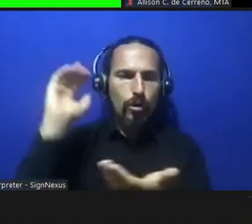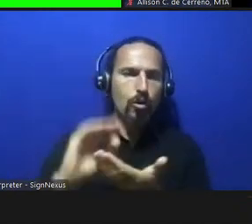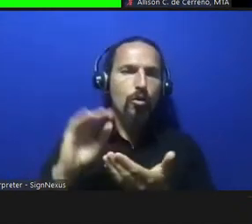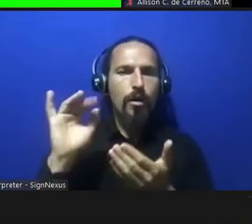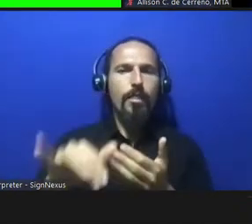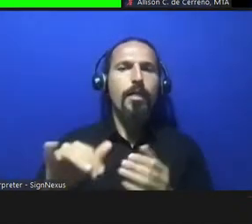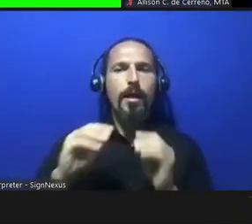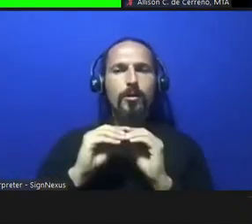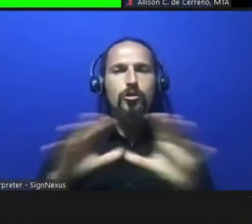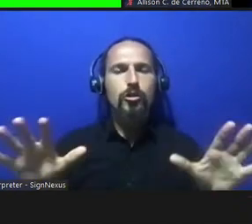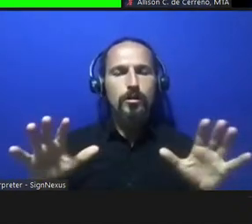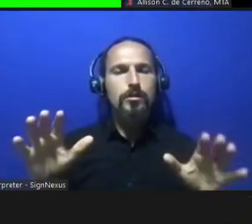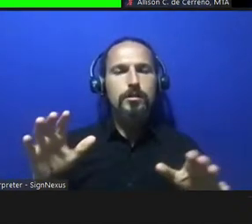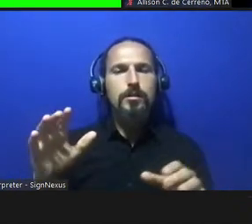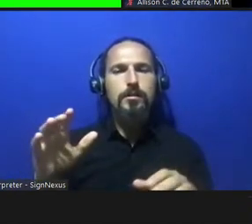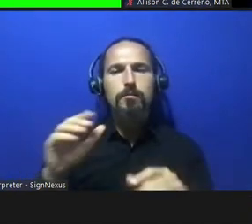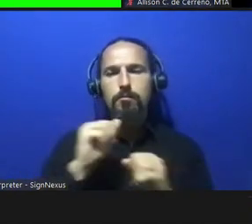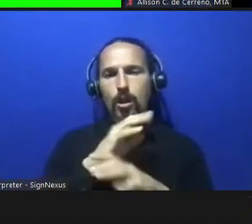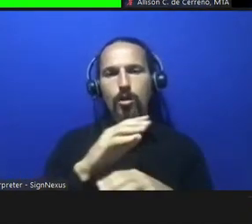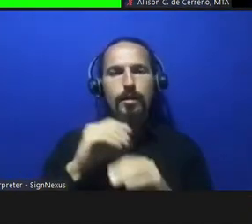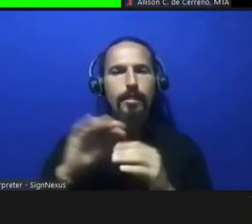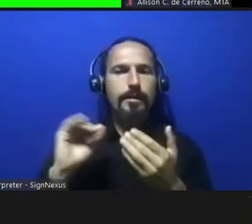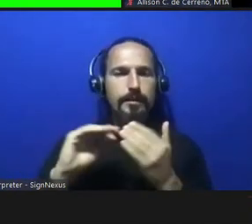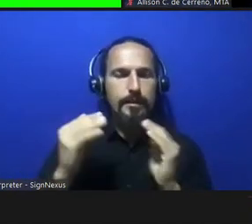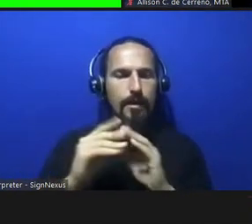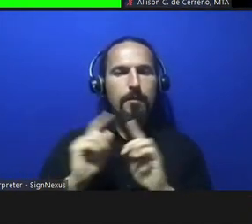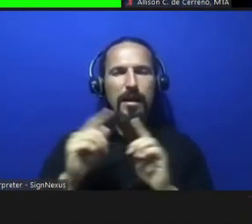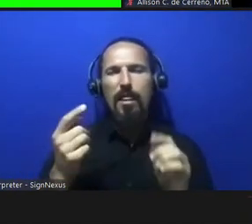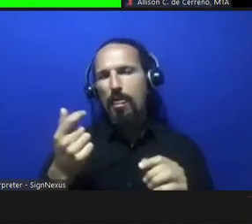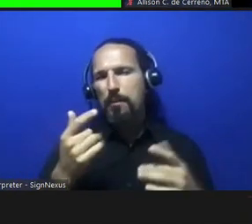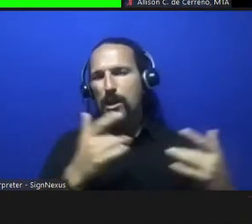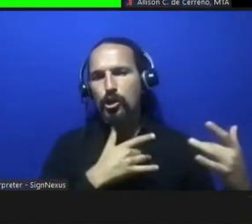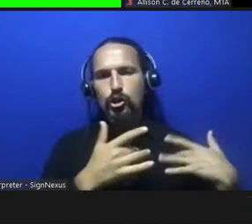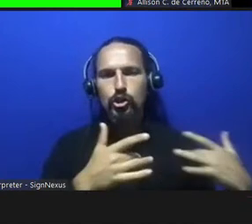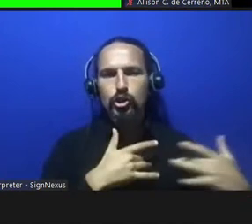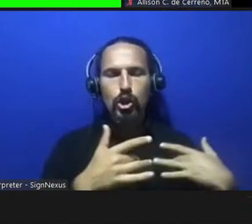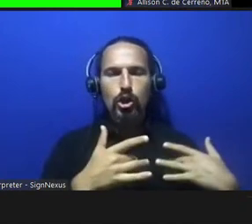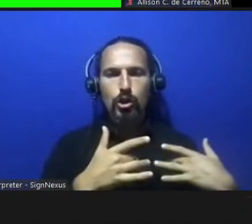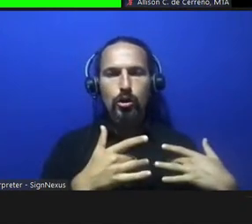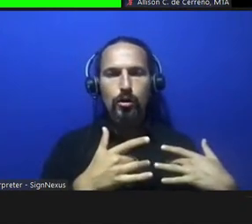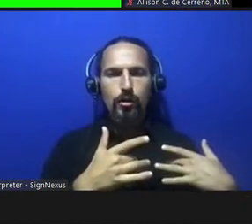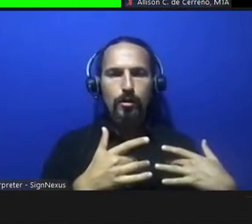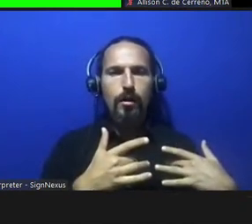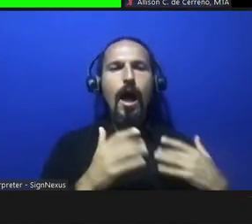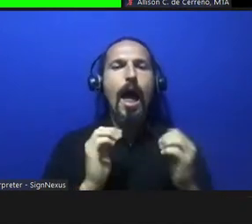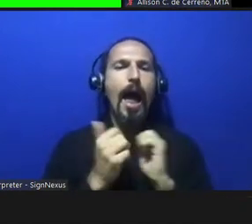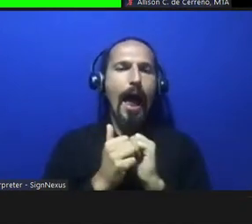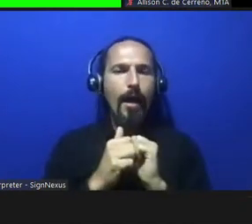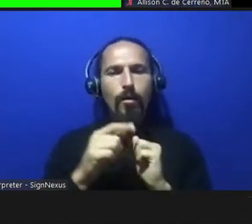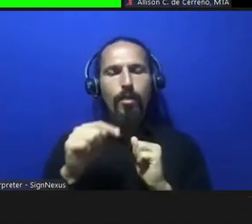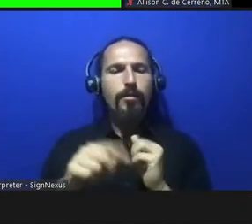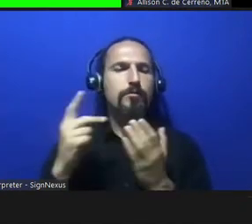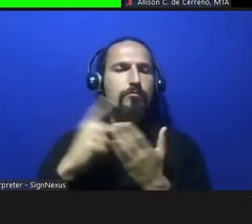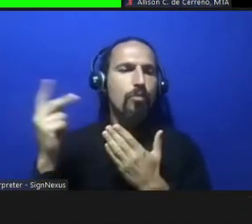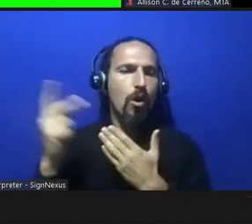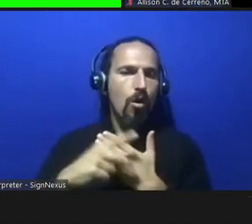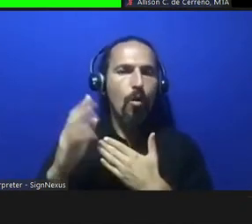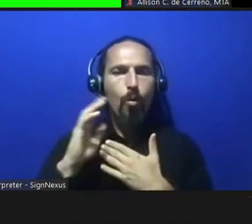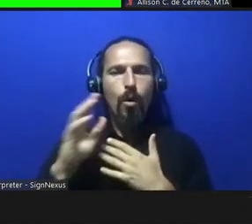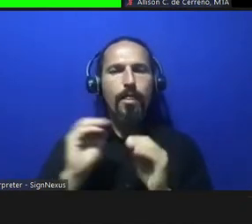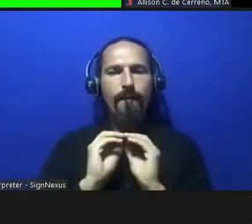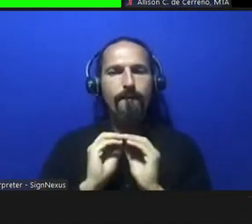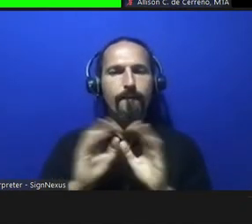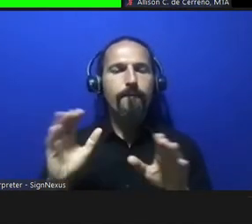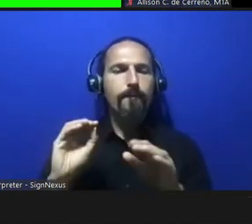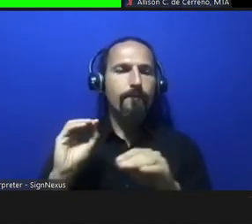pollution in the city i just have a few concerns as to how this program will affect